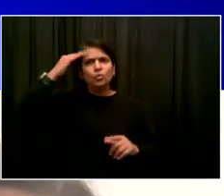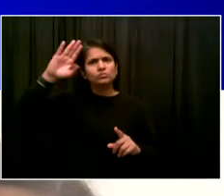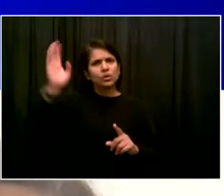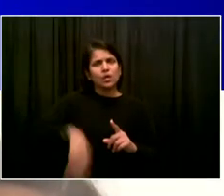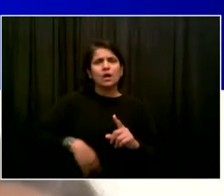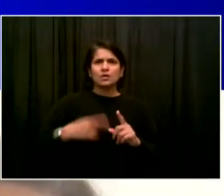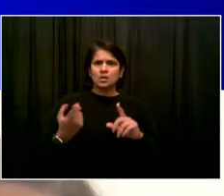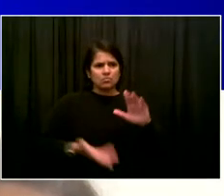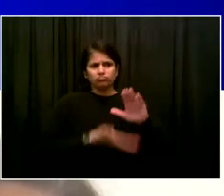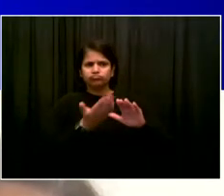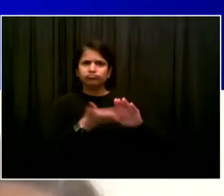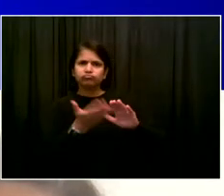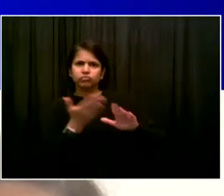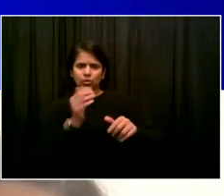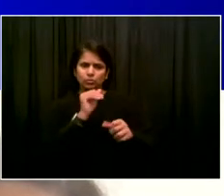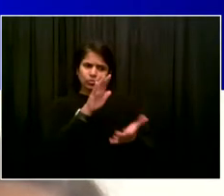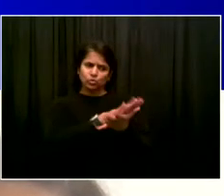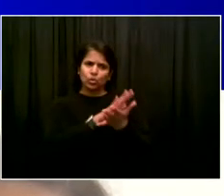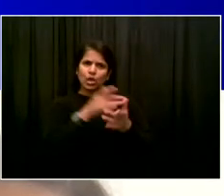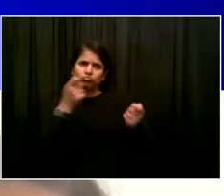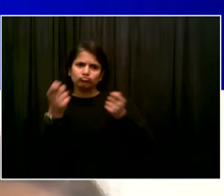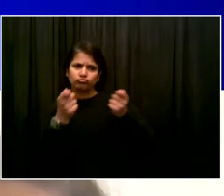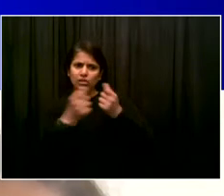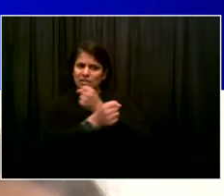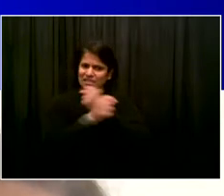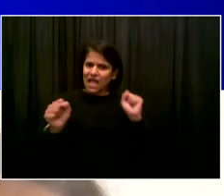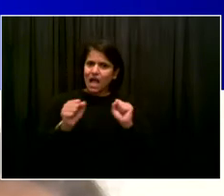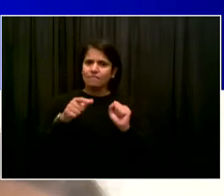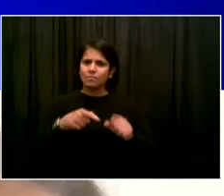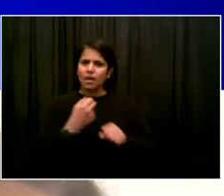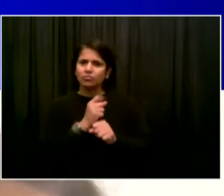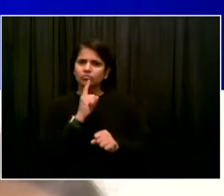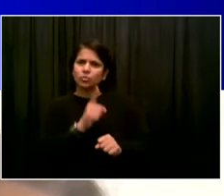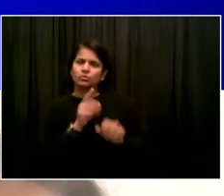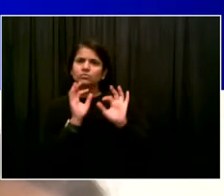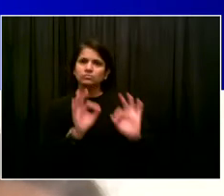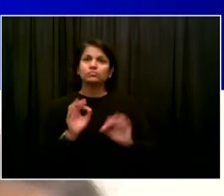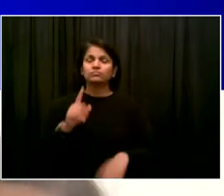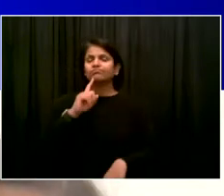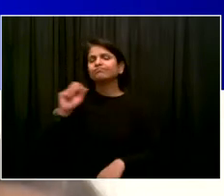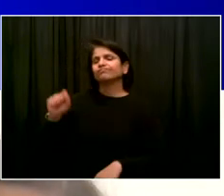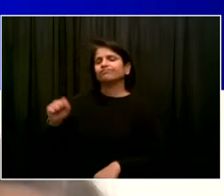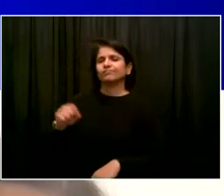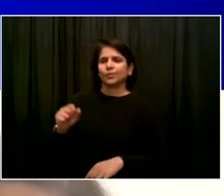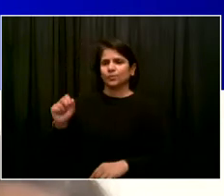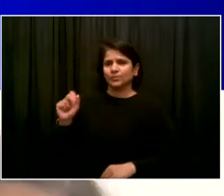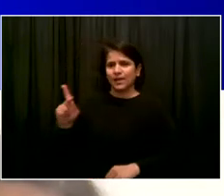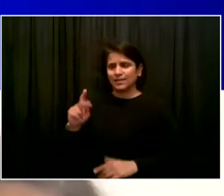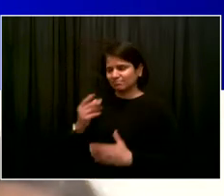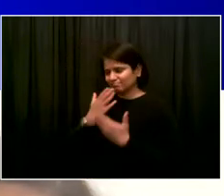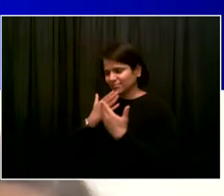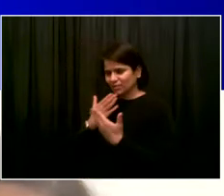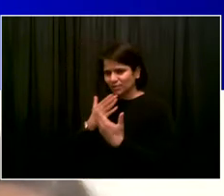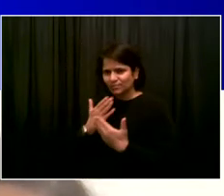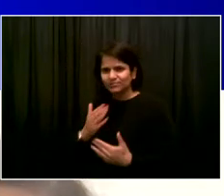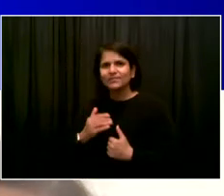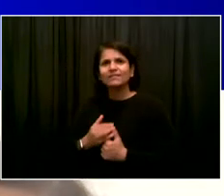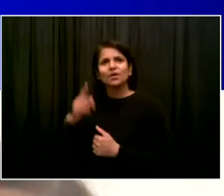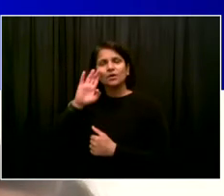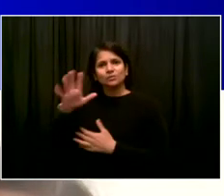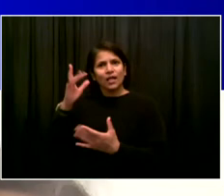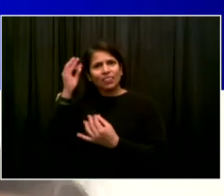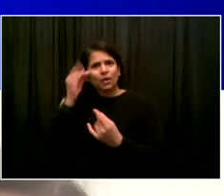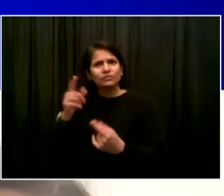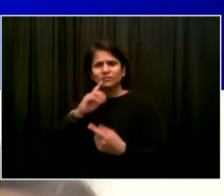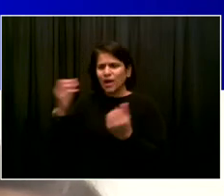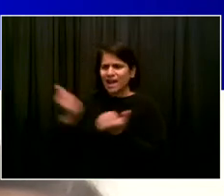clear, and we need clarity in this moment in history. So thank you for your leadership. Thank you for all you're doing to help people understand